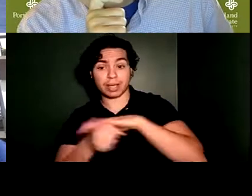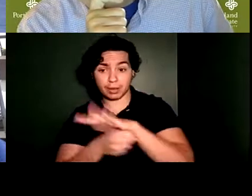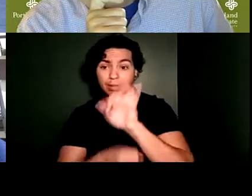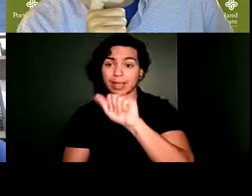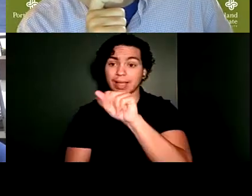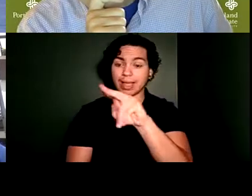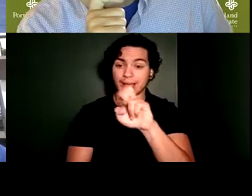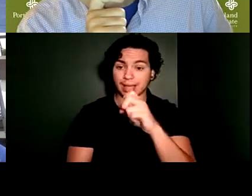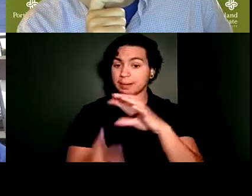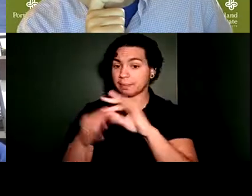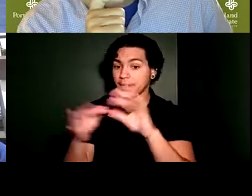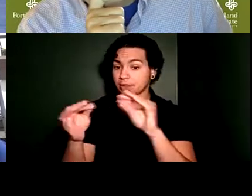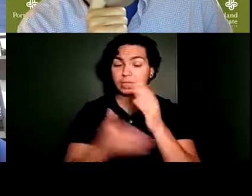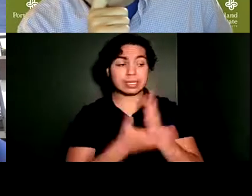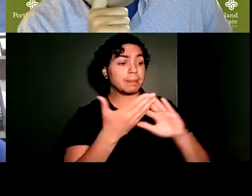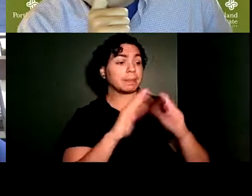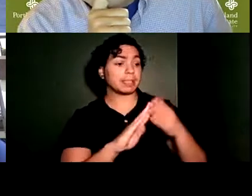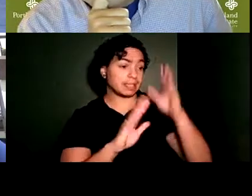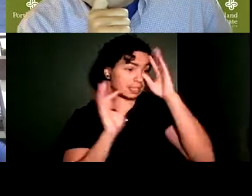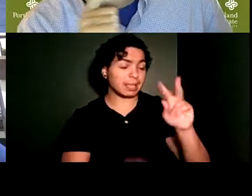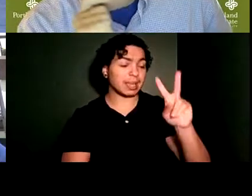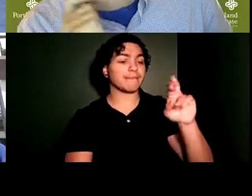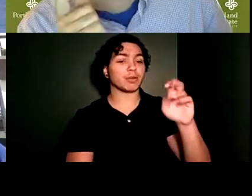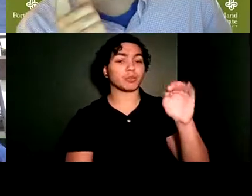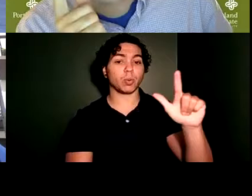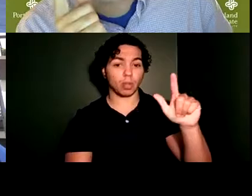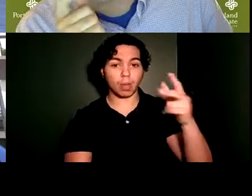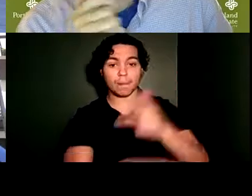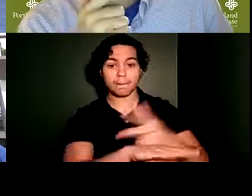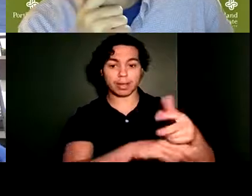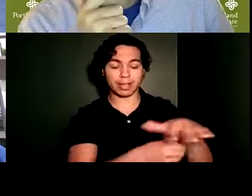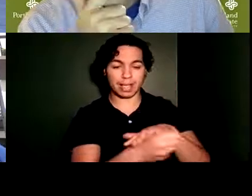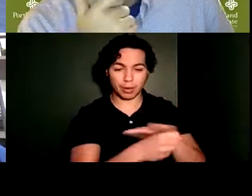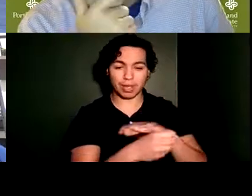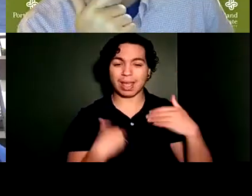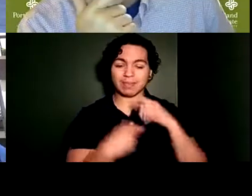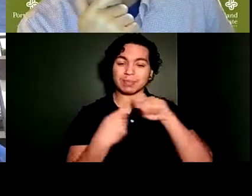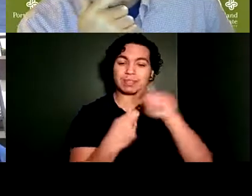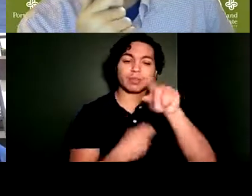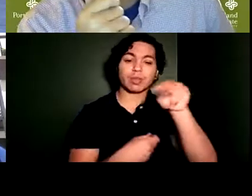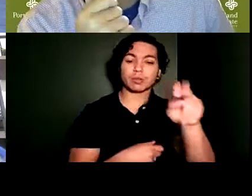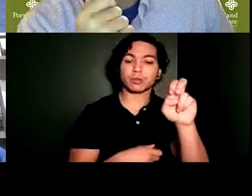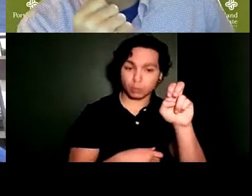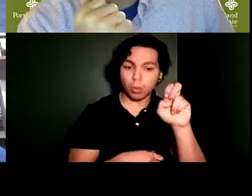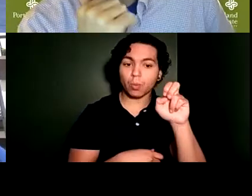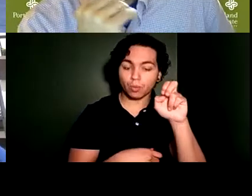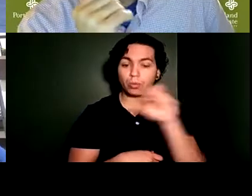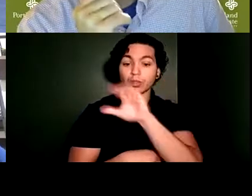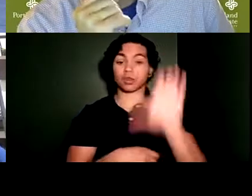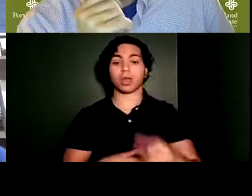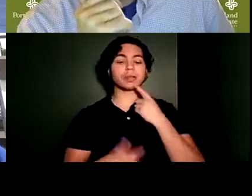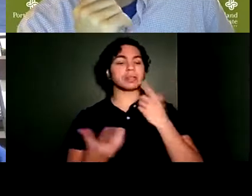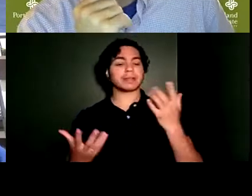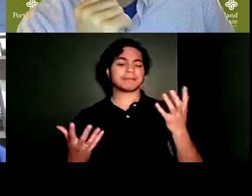as Anna just mentioned. Some cities look at virtual parking corrals or designated parking zones. Chicago said, we want to guarantee that